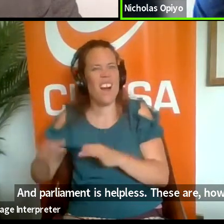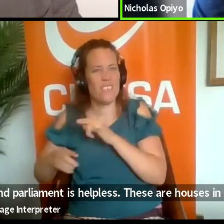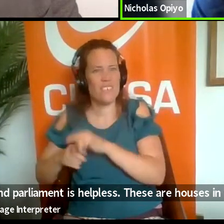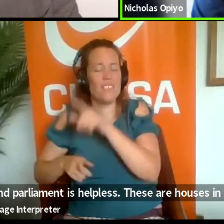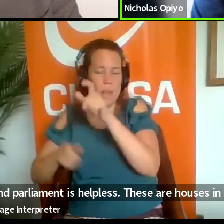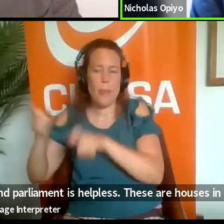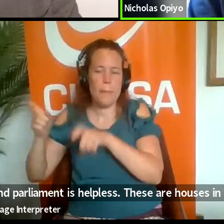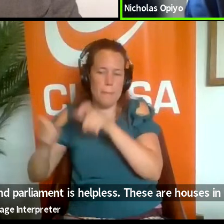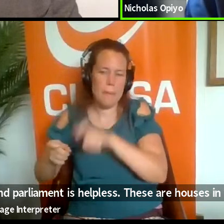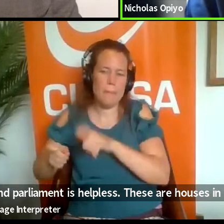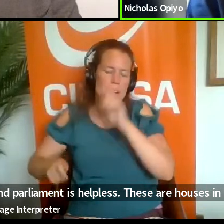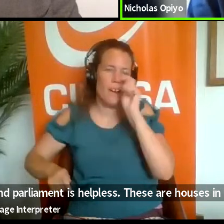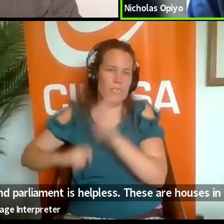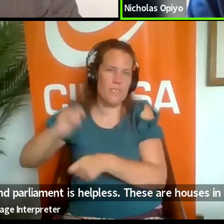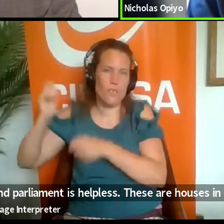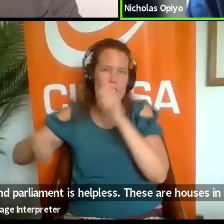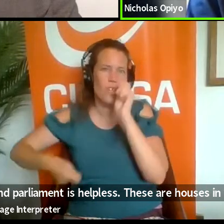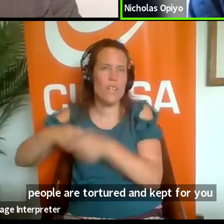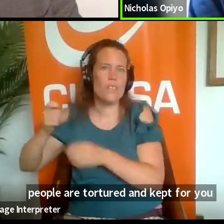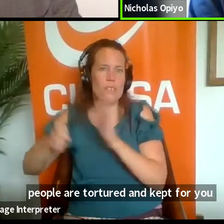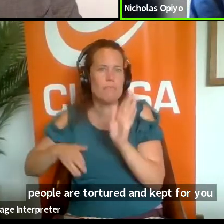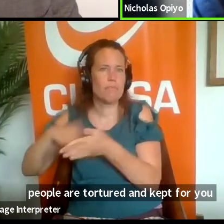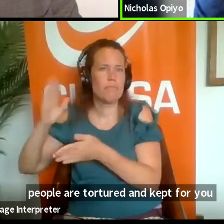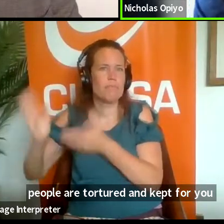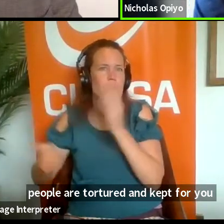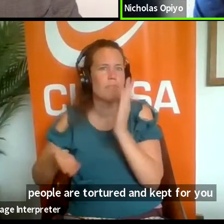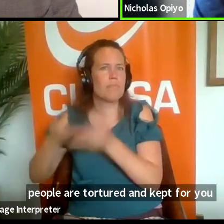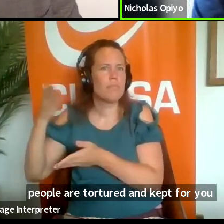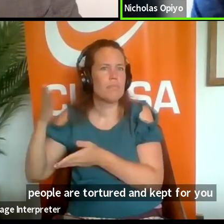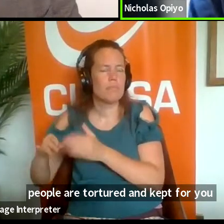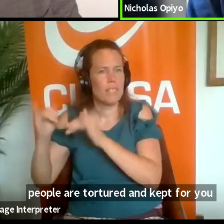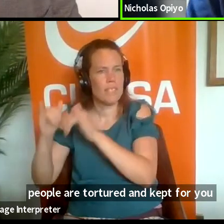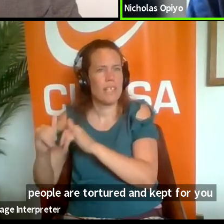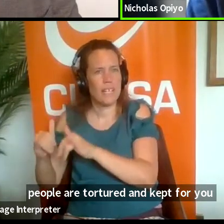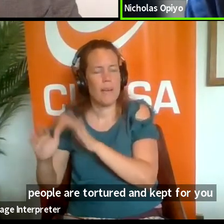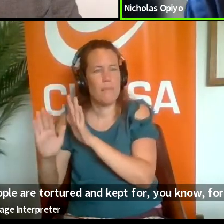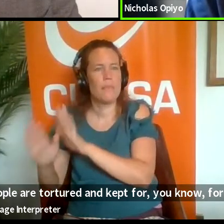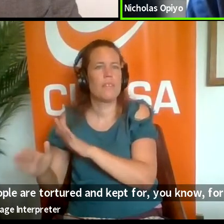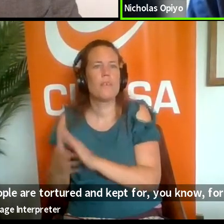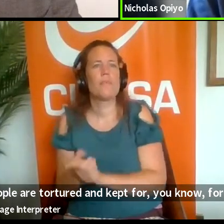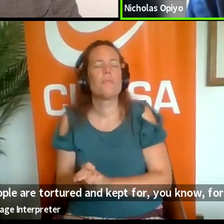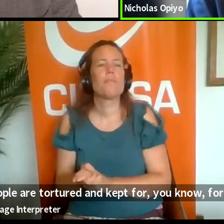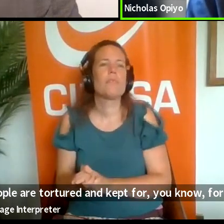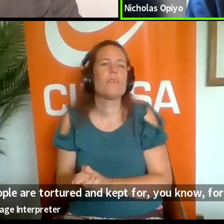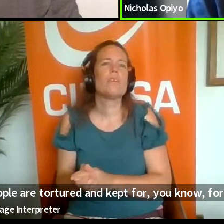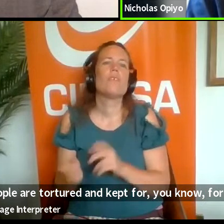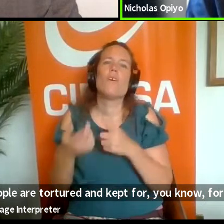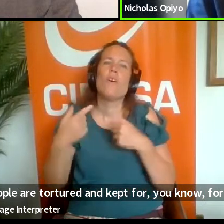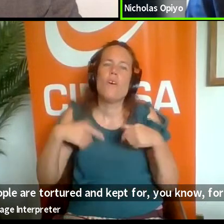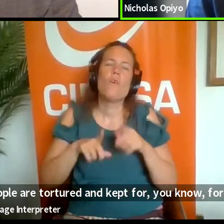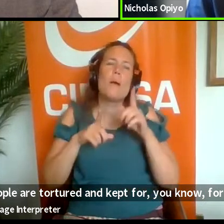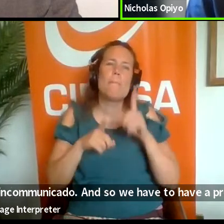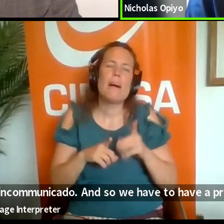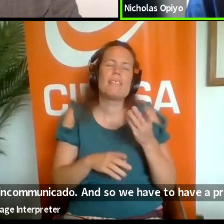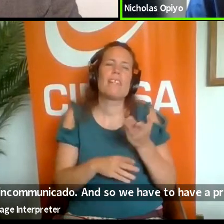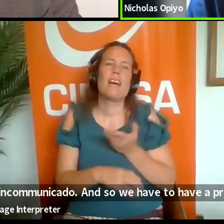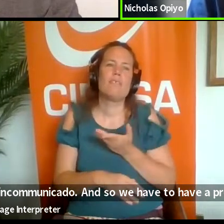tortured and kept for a long time incommunicado. And so we have to have a process